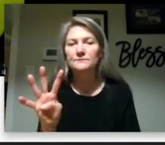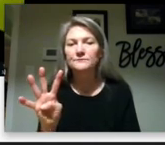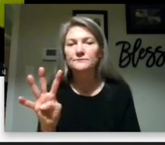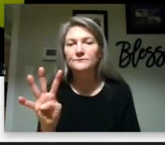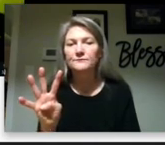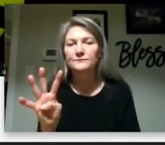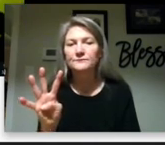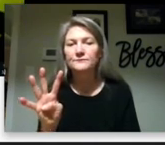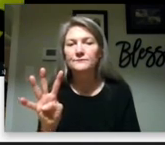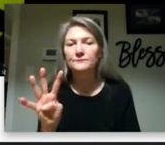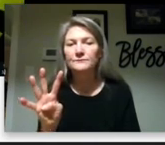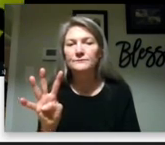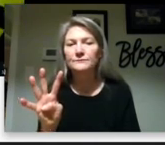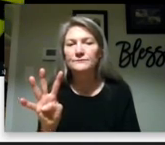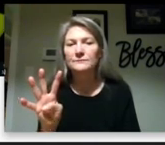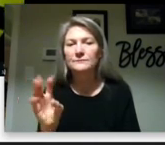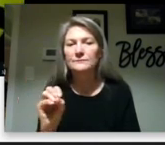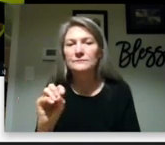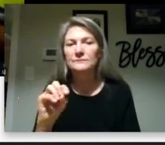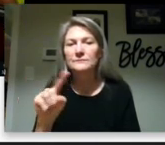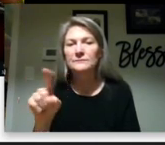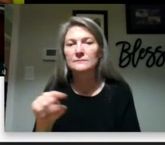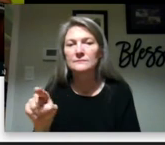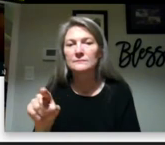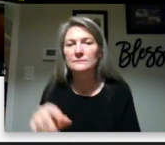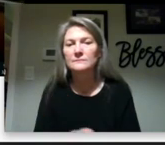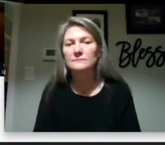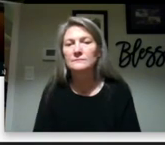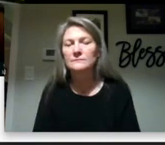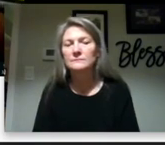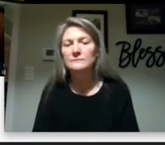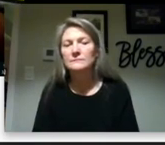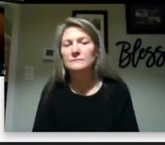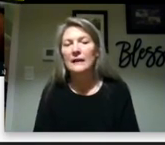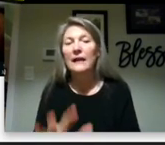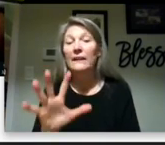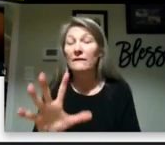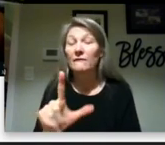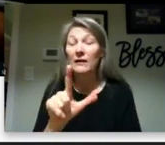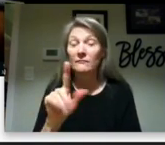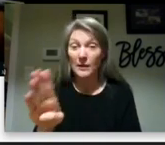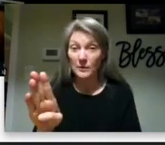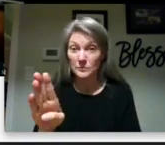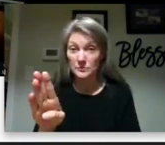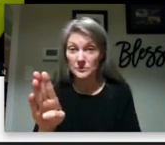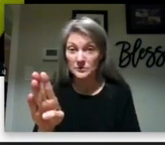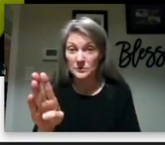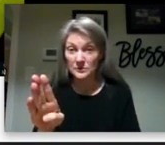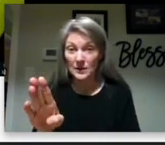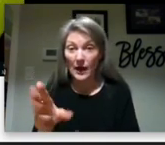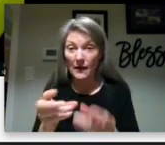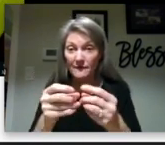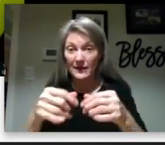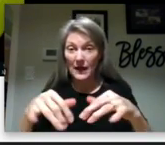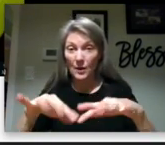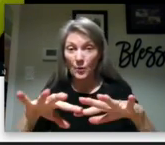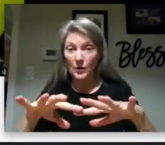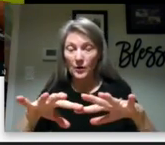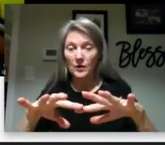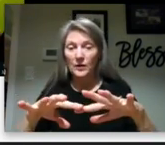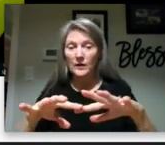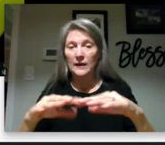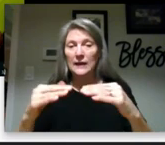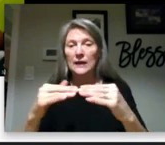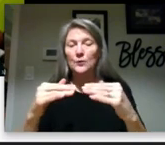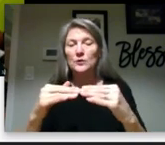6. So 4 pounds has 64 ounces. And let's keep going. 5